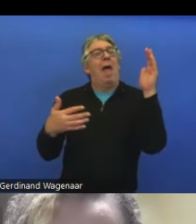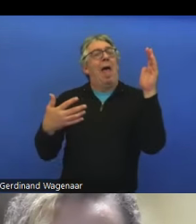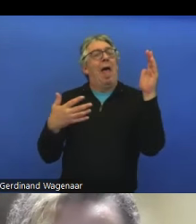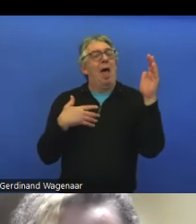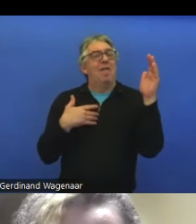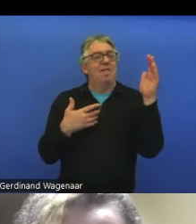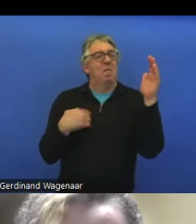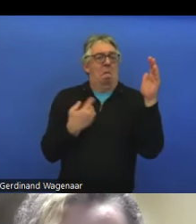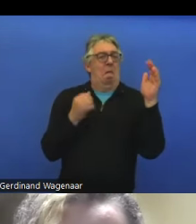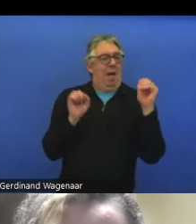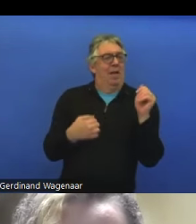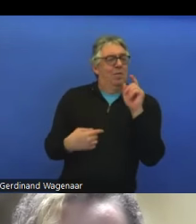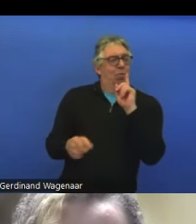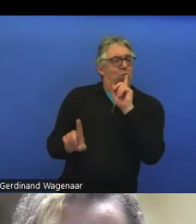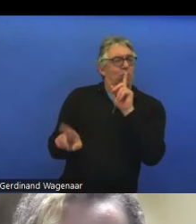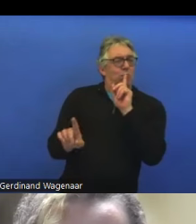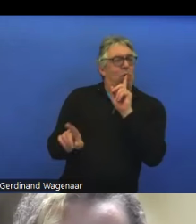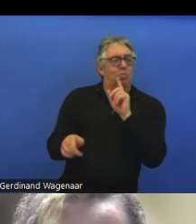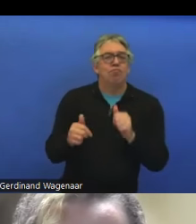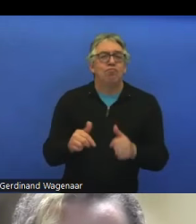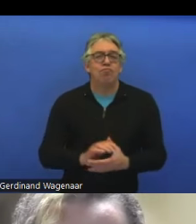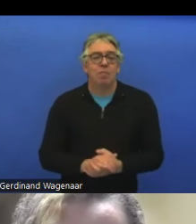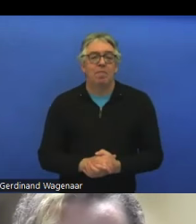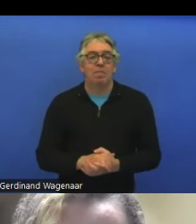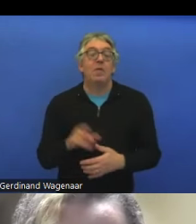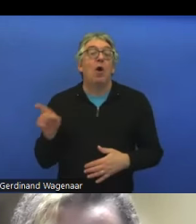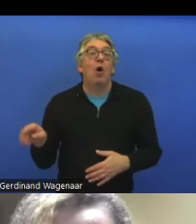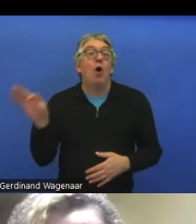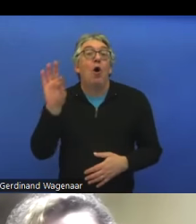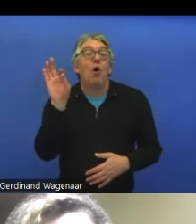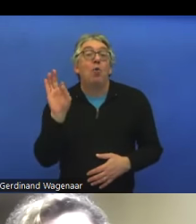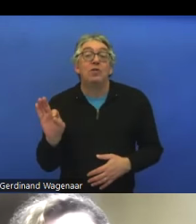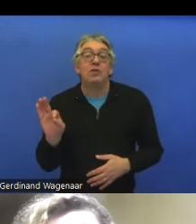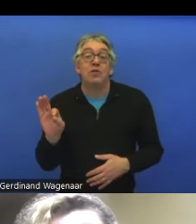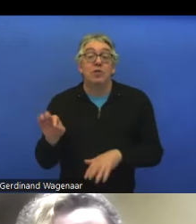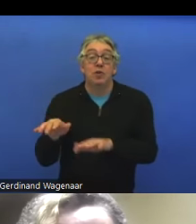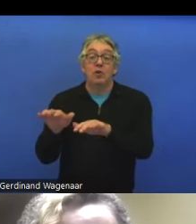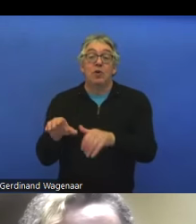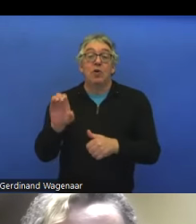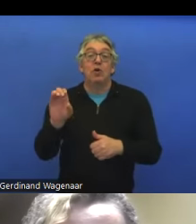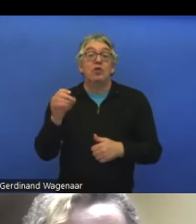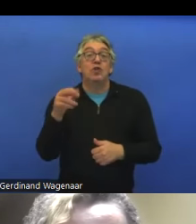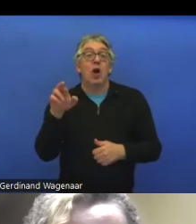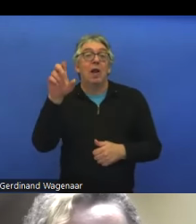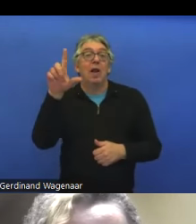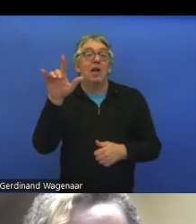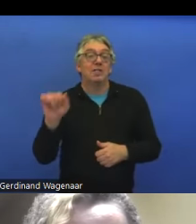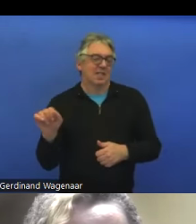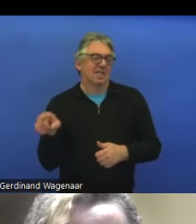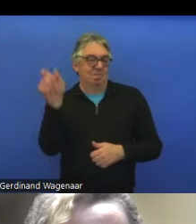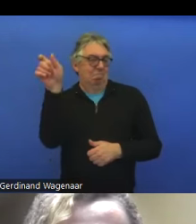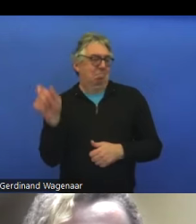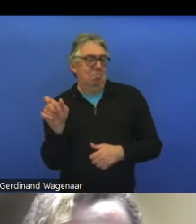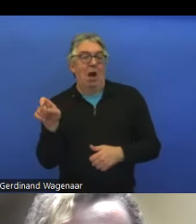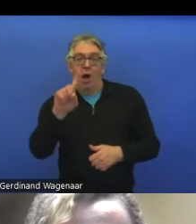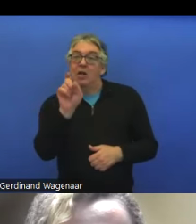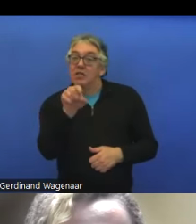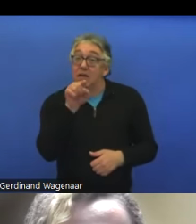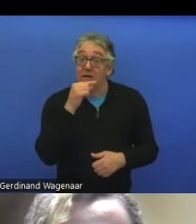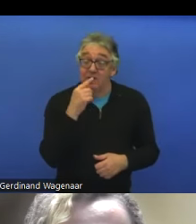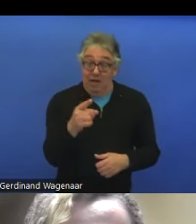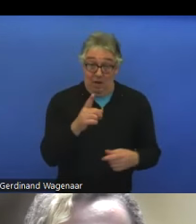answers. And that question from Charles Choll is it possible for persons or for